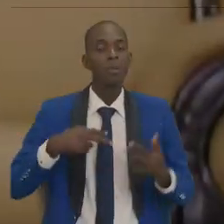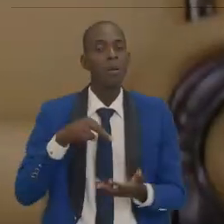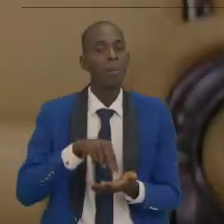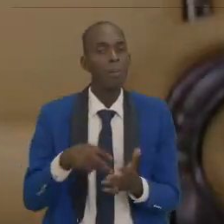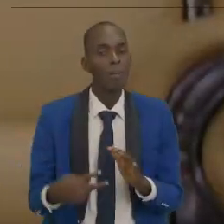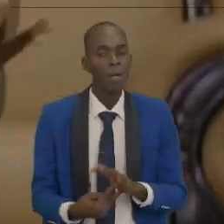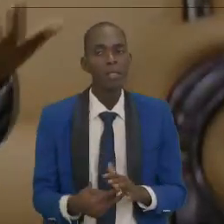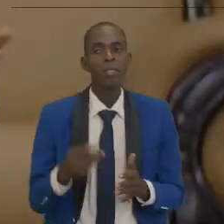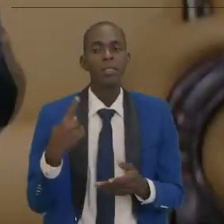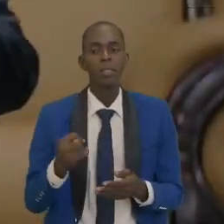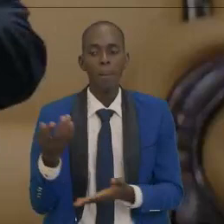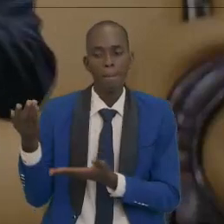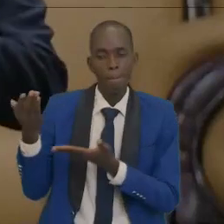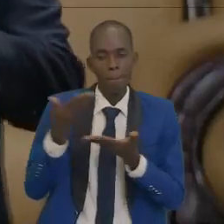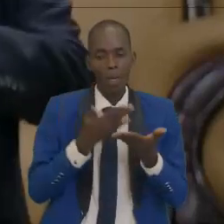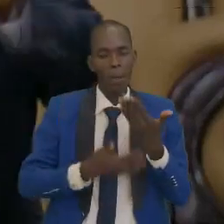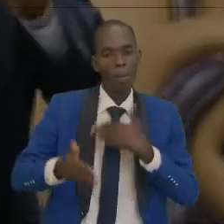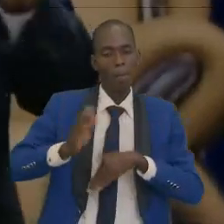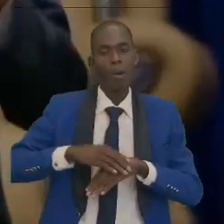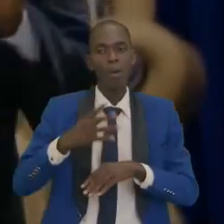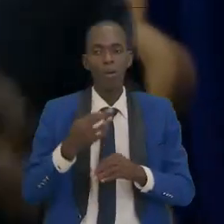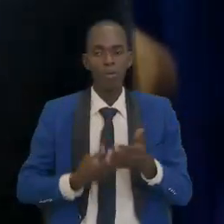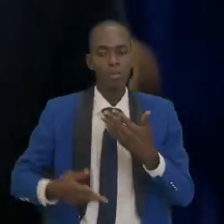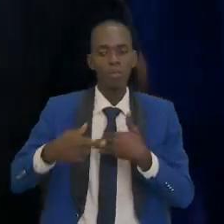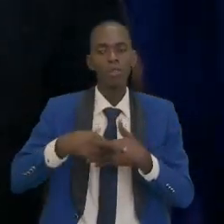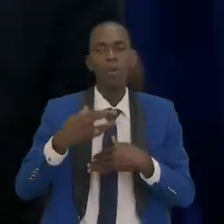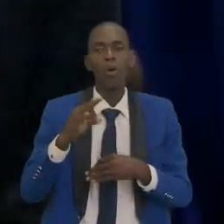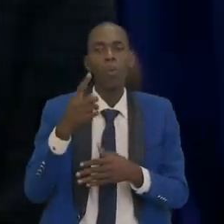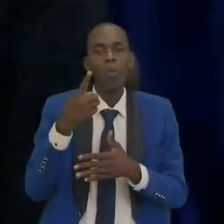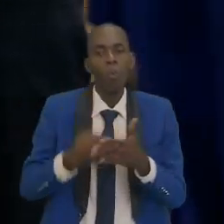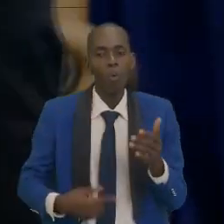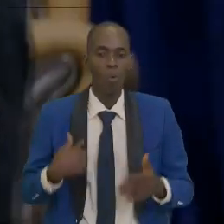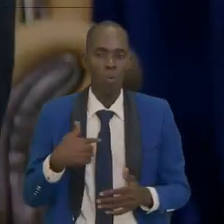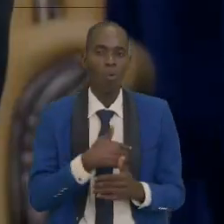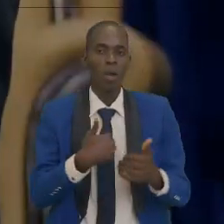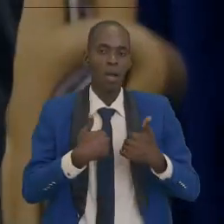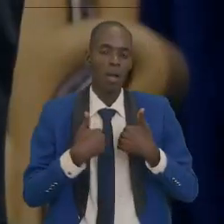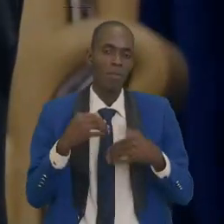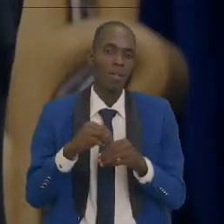bringing back the restoration of what we urge in the past